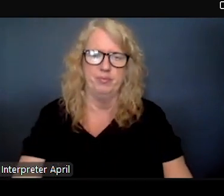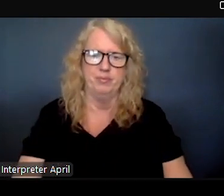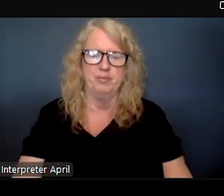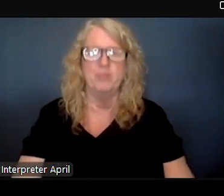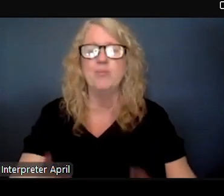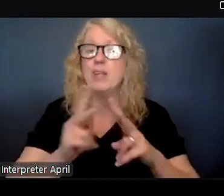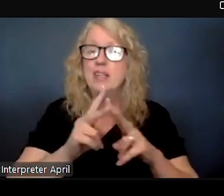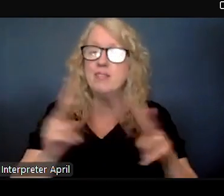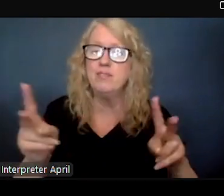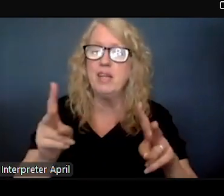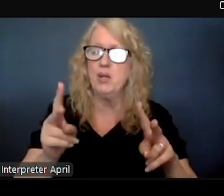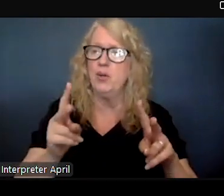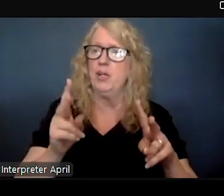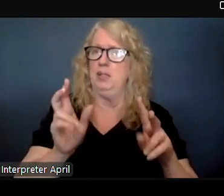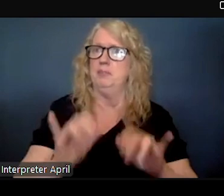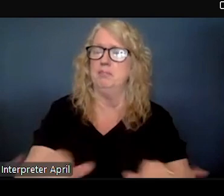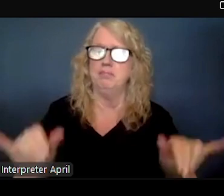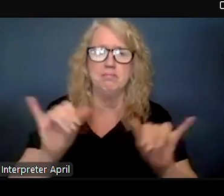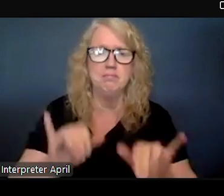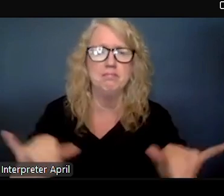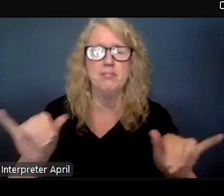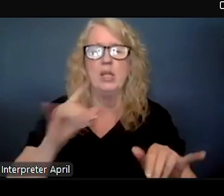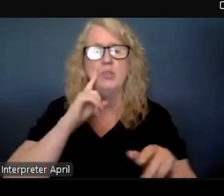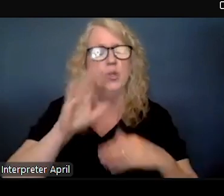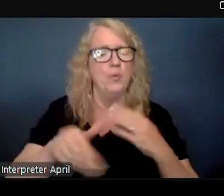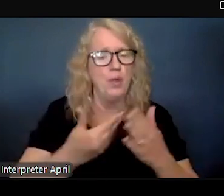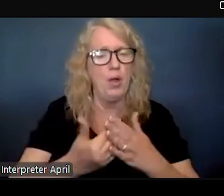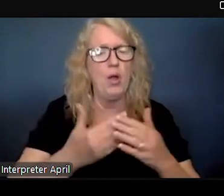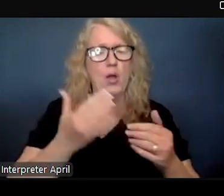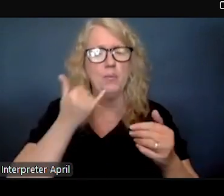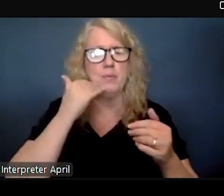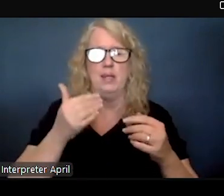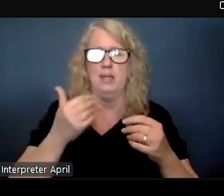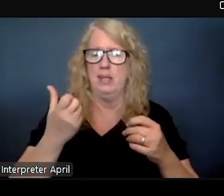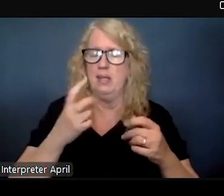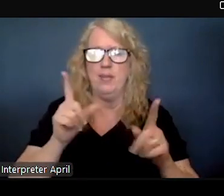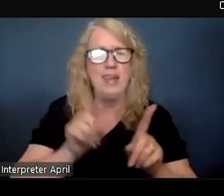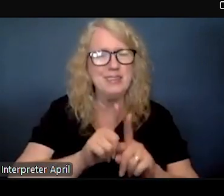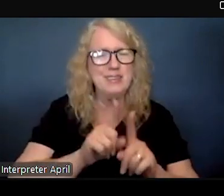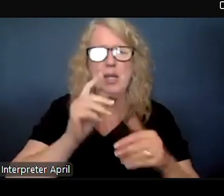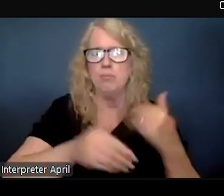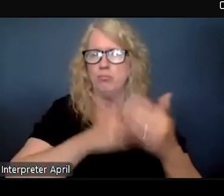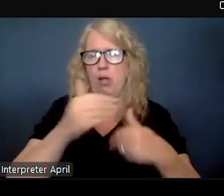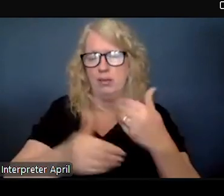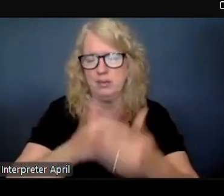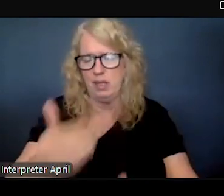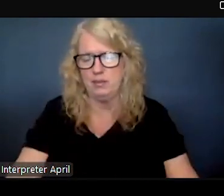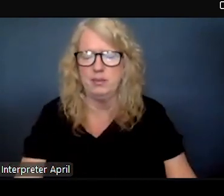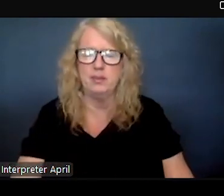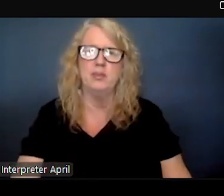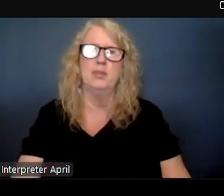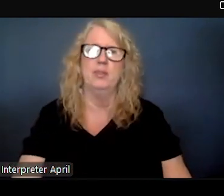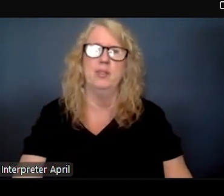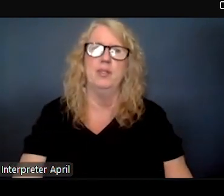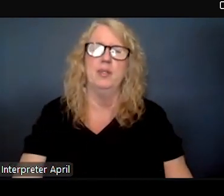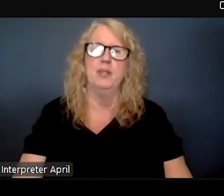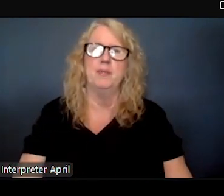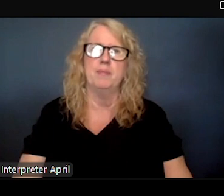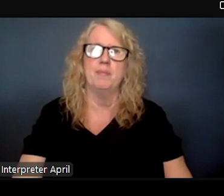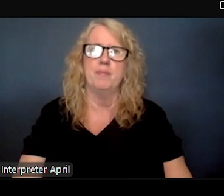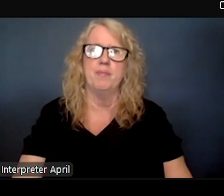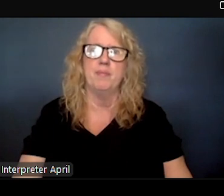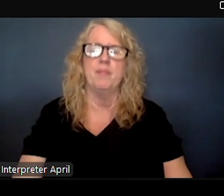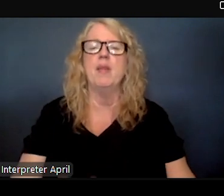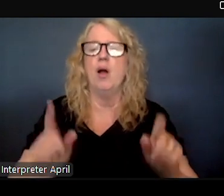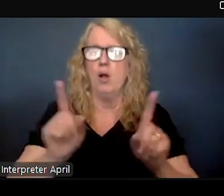very consistent. So all of our new hires go through the very same process. Um, they also